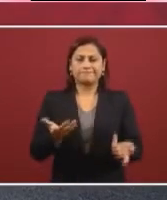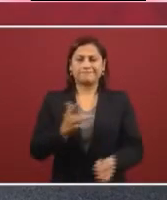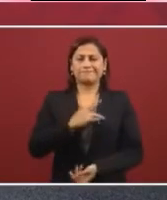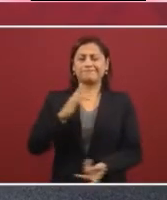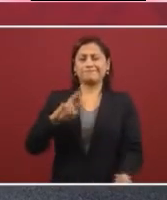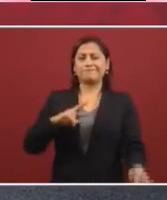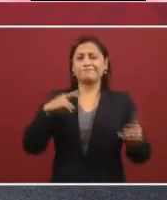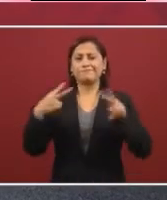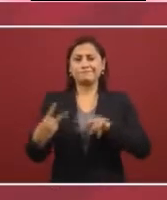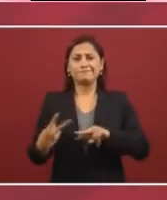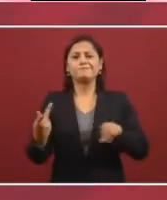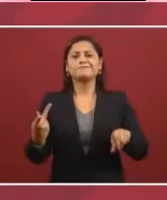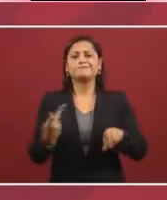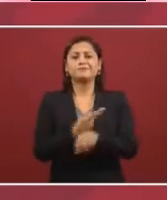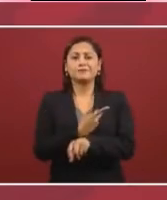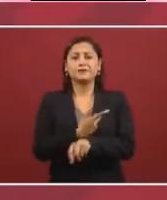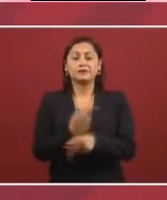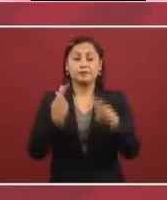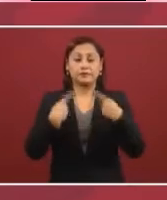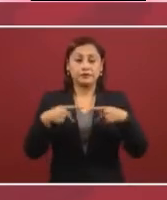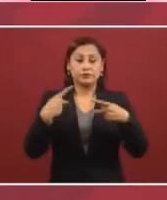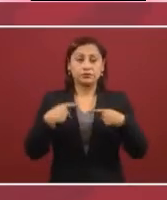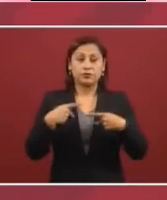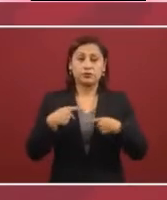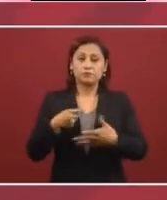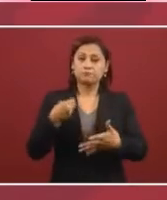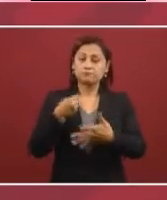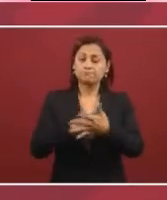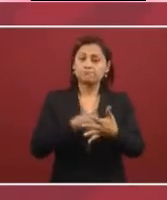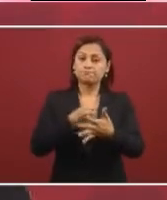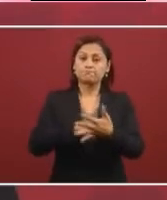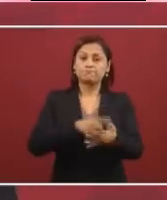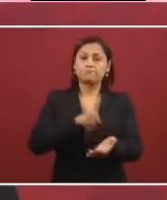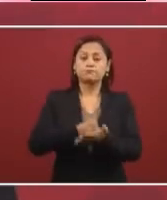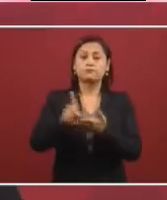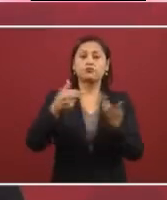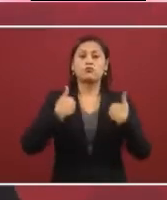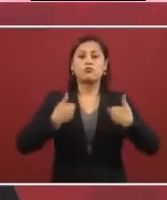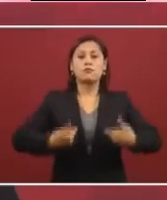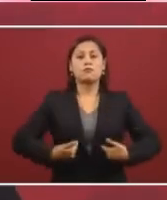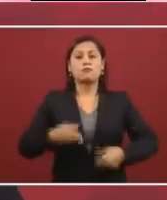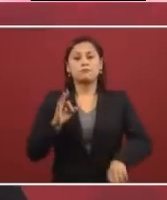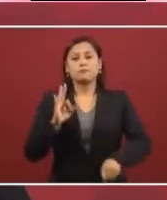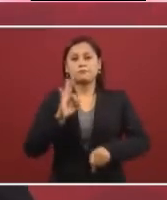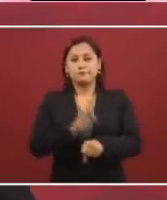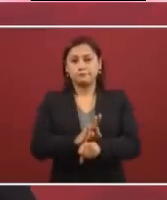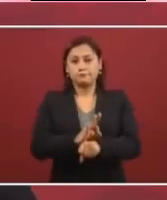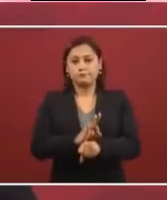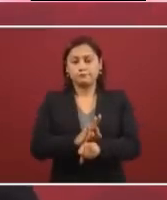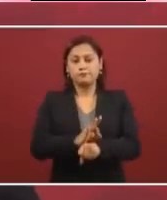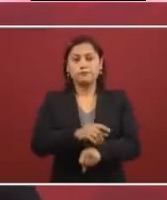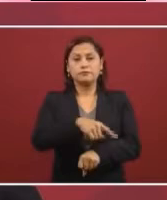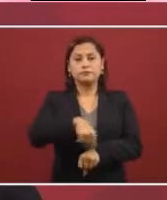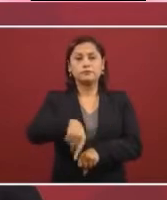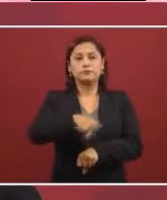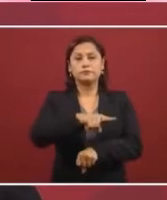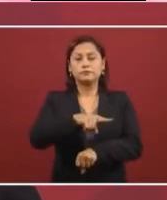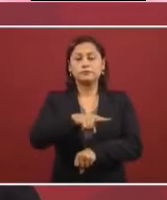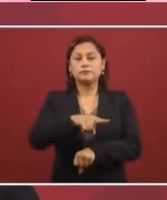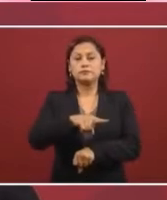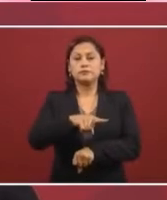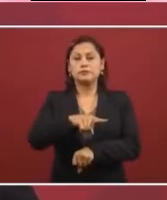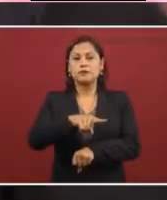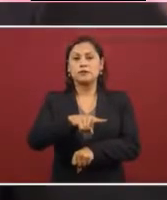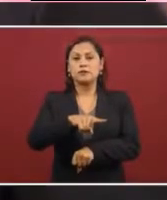there was like a fire with some young children were killed. So now the human rights people, for